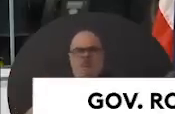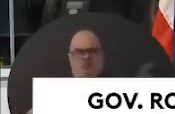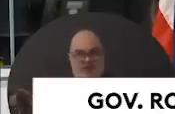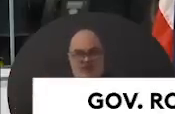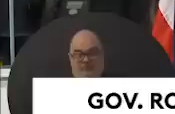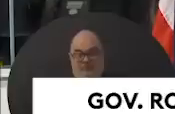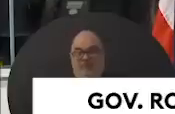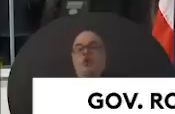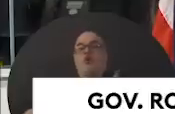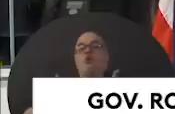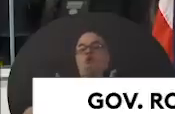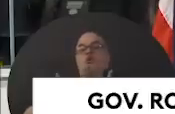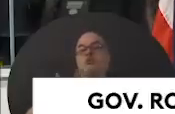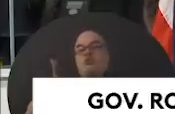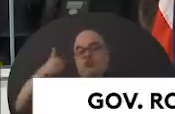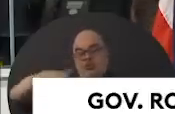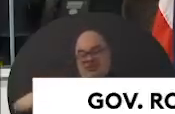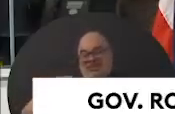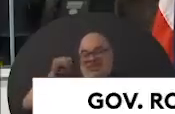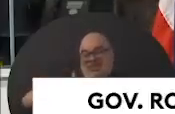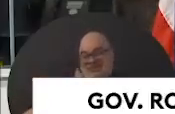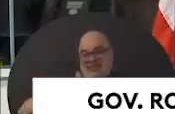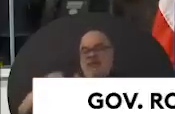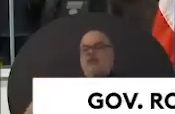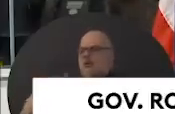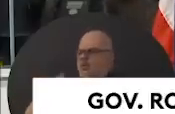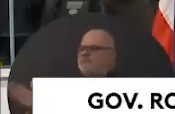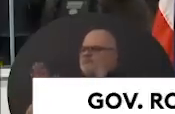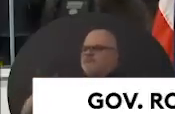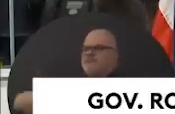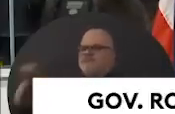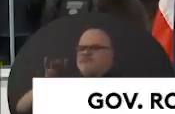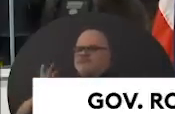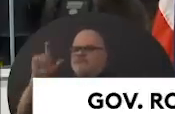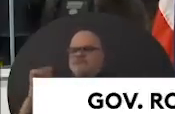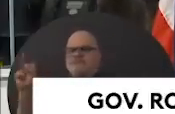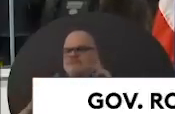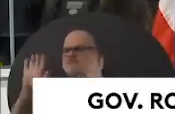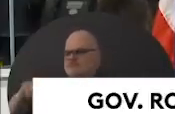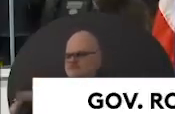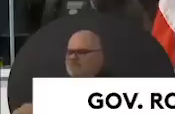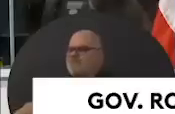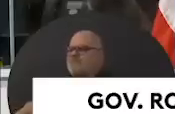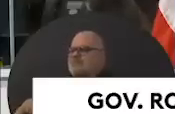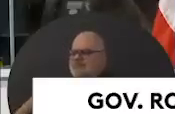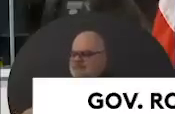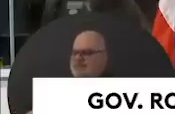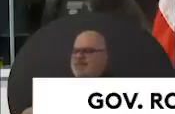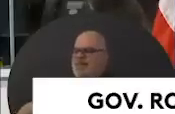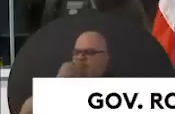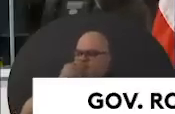hurricane season, we have been urging Floridians to make a plan, build their disaster supply kit, and